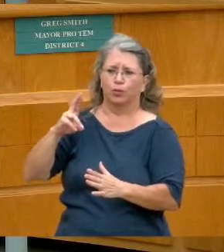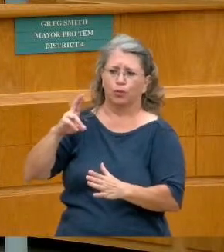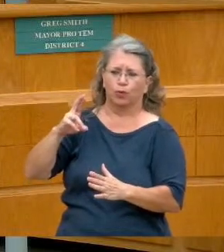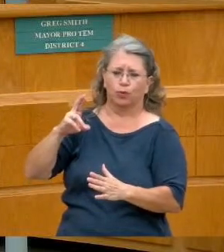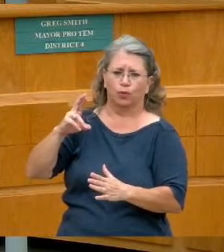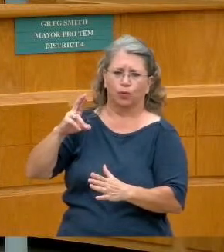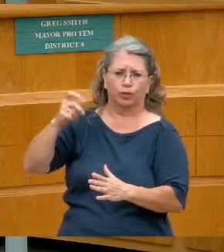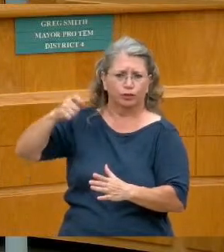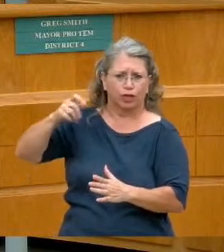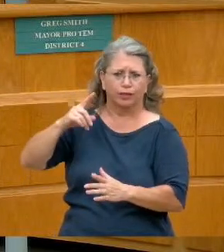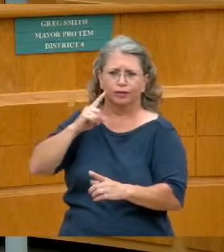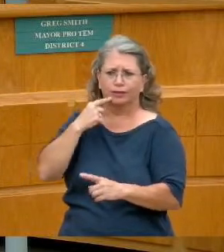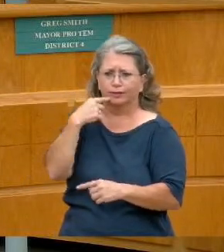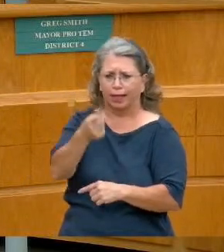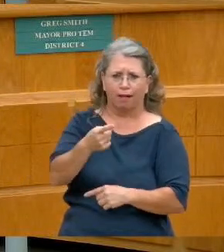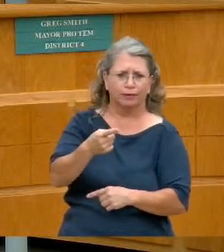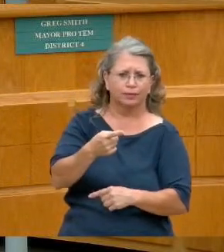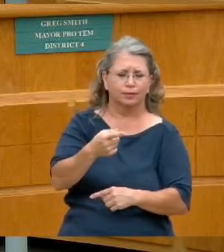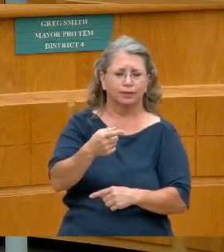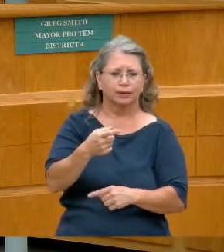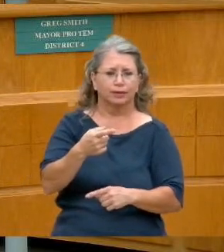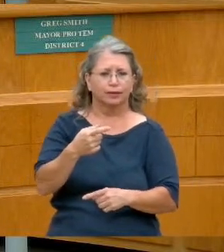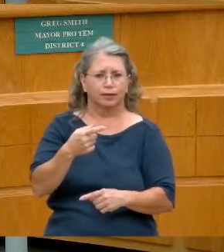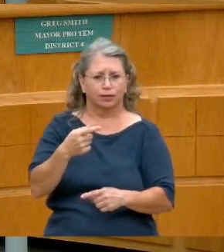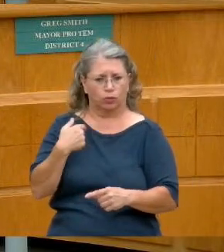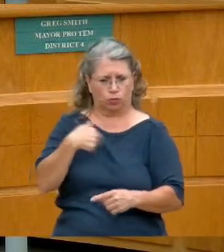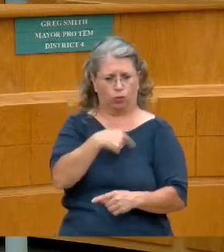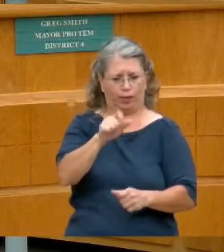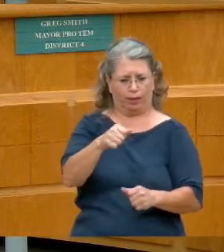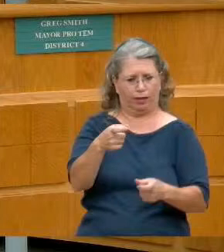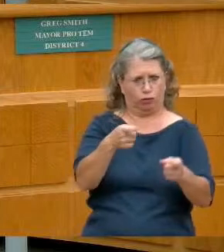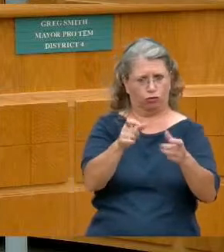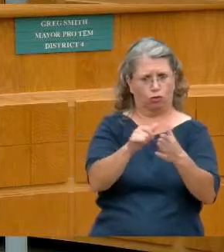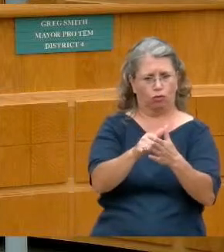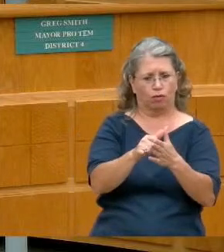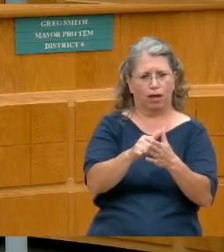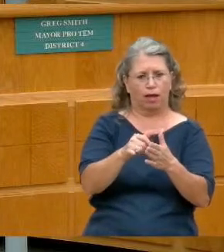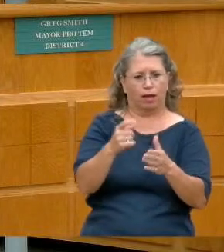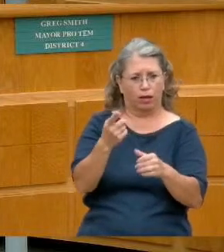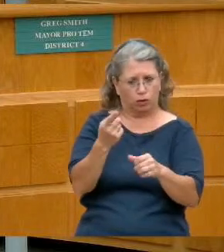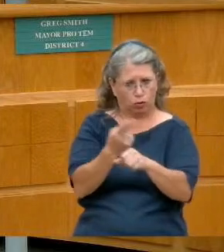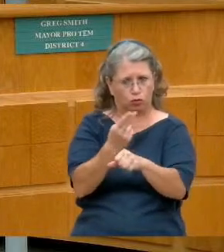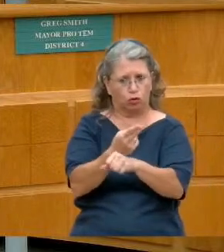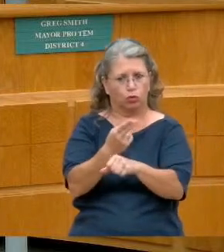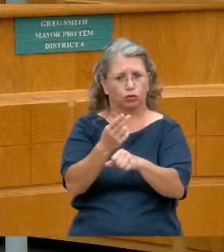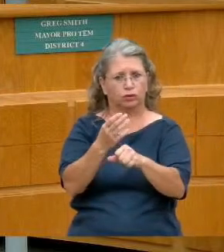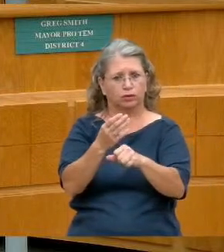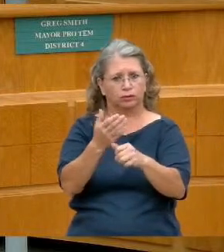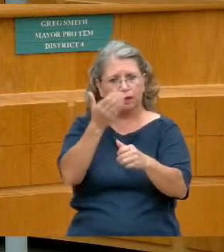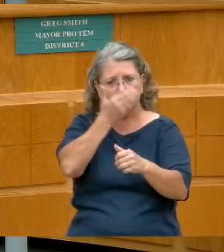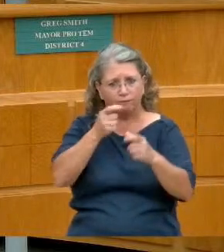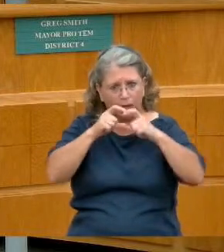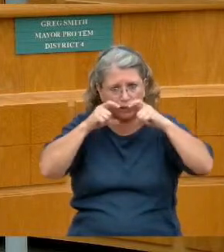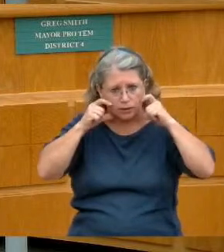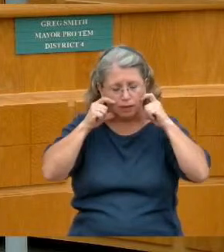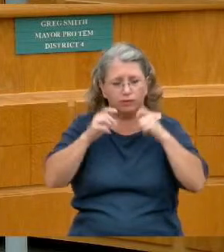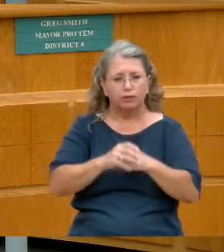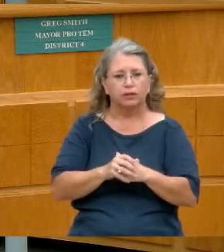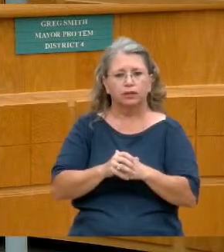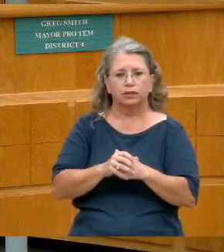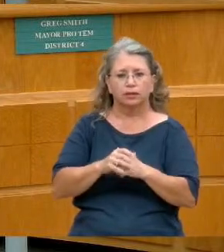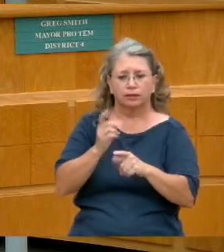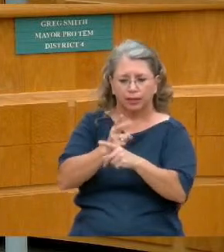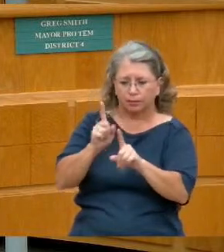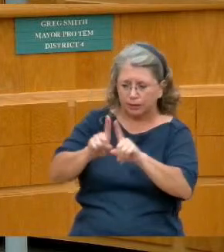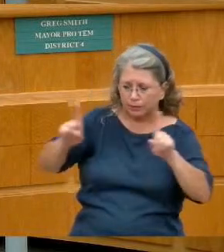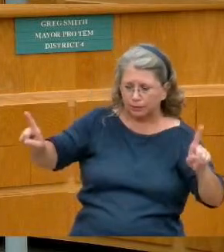that insulate ourselves from COVID and its transmission through wearing of face coverings and through social